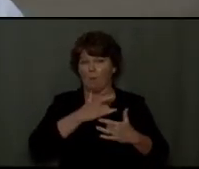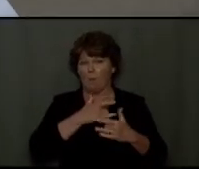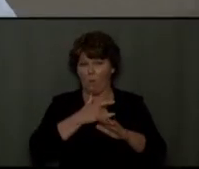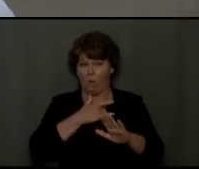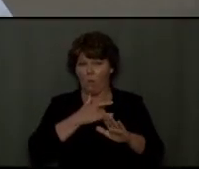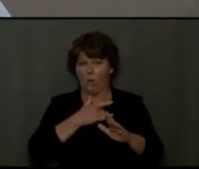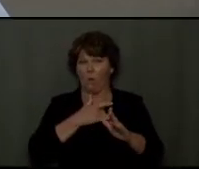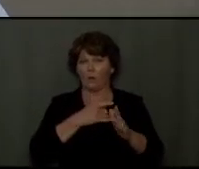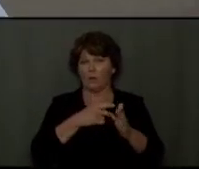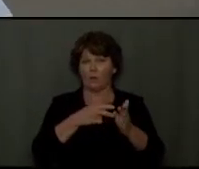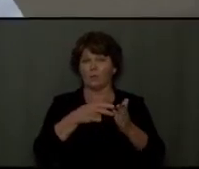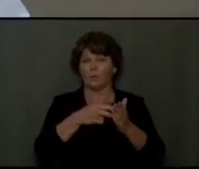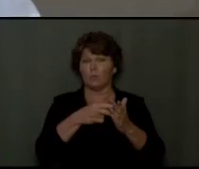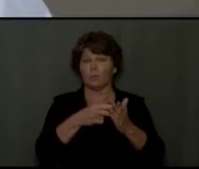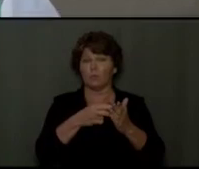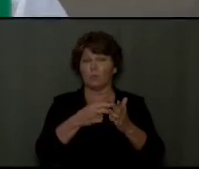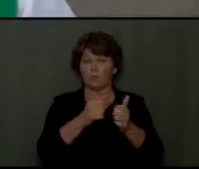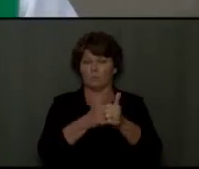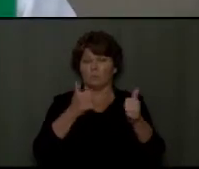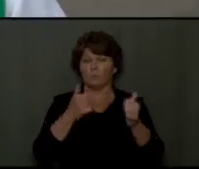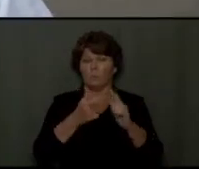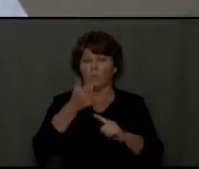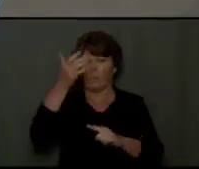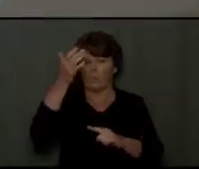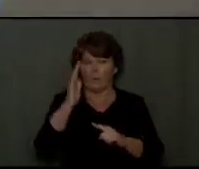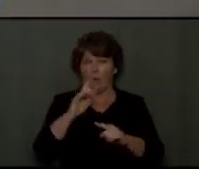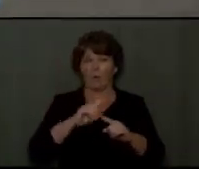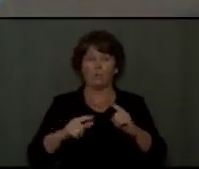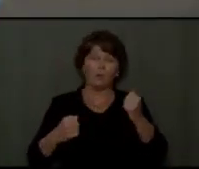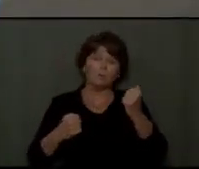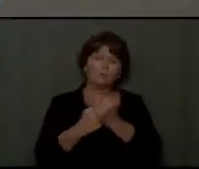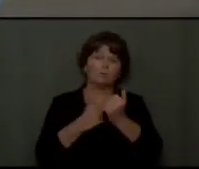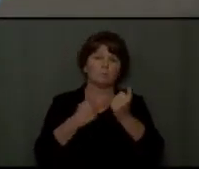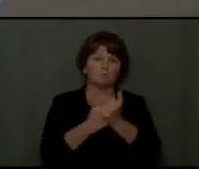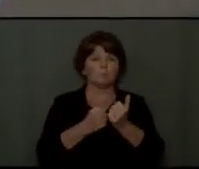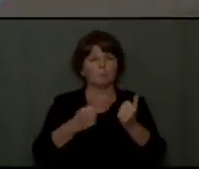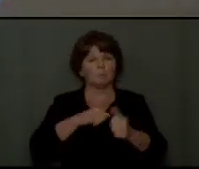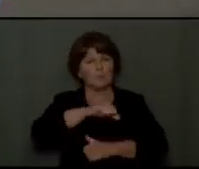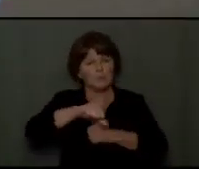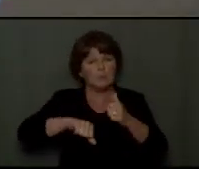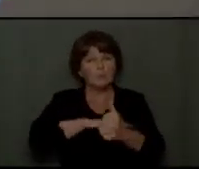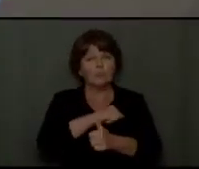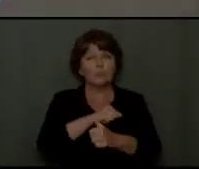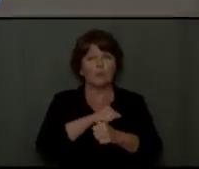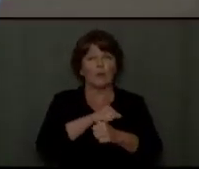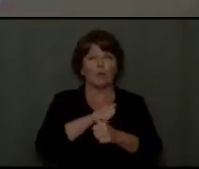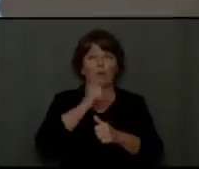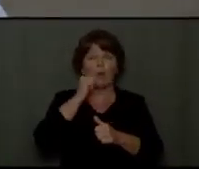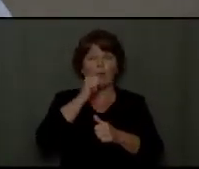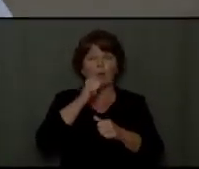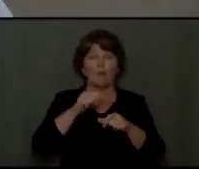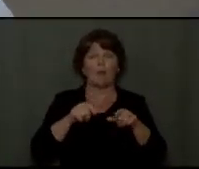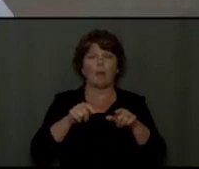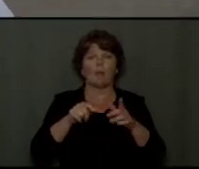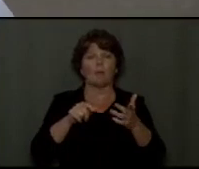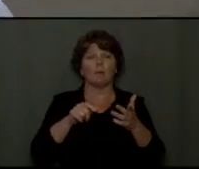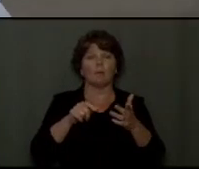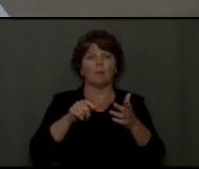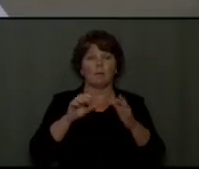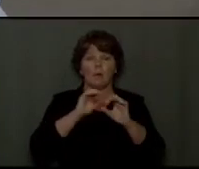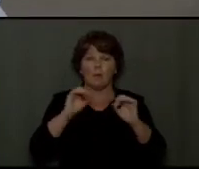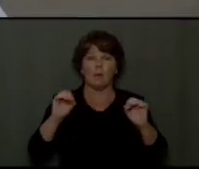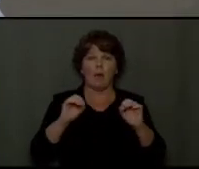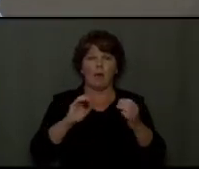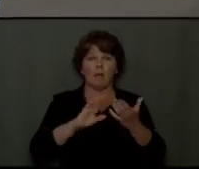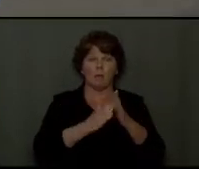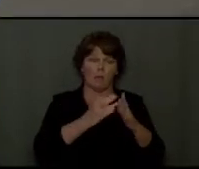fall away from the living God. But exhort one another, every day, as long as it is called today, that none of you may be